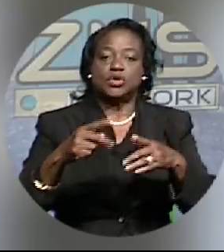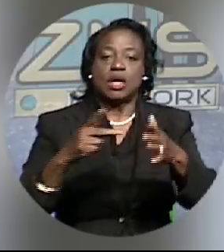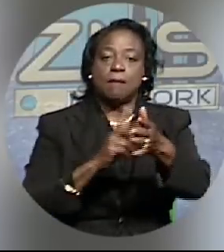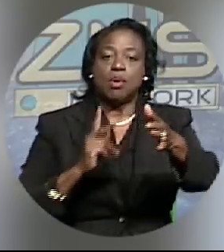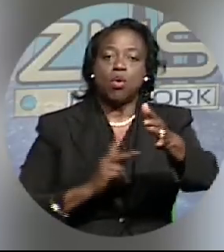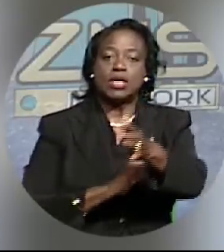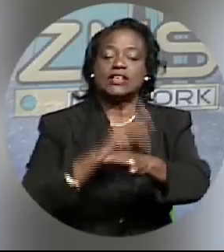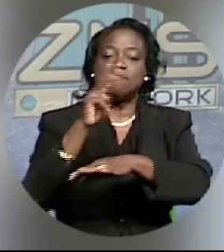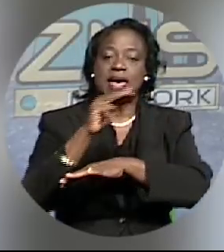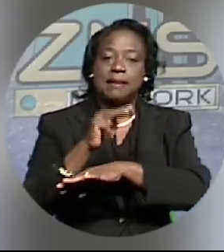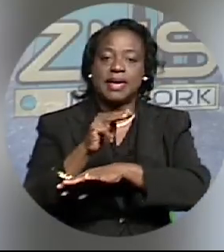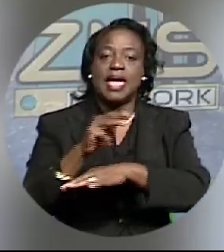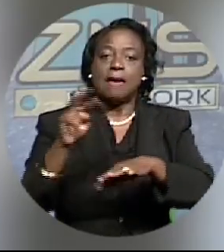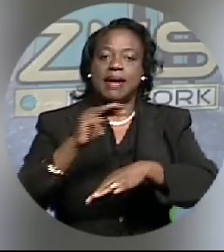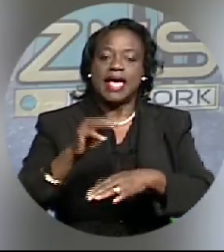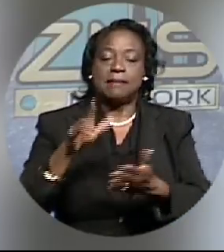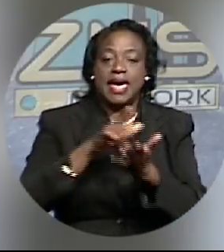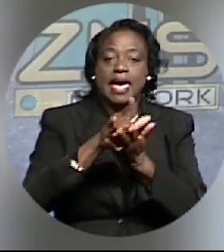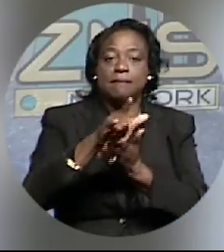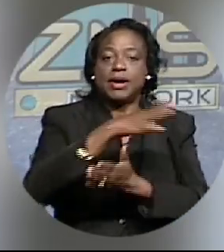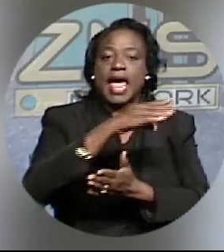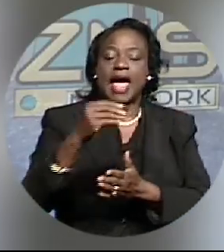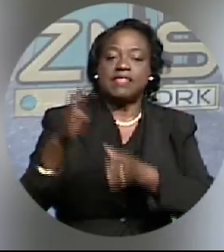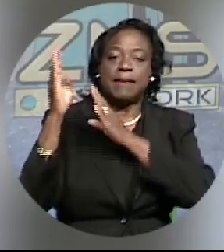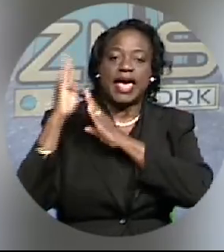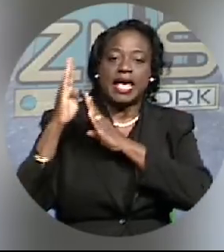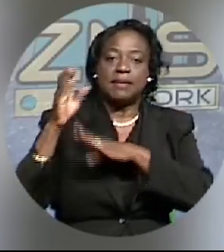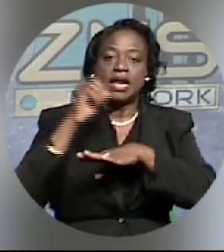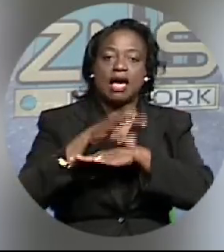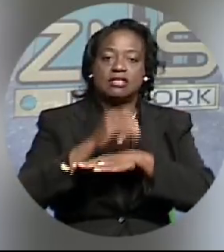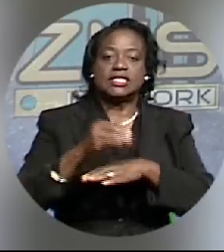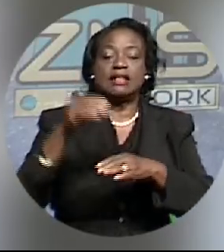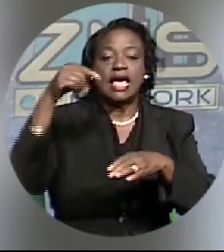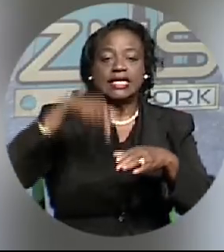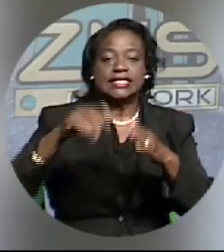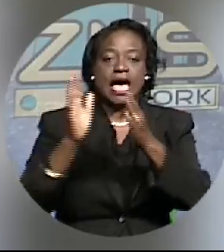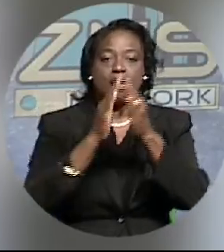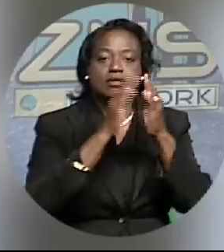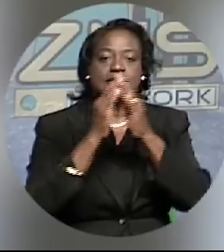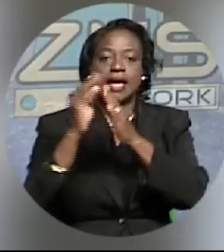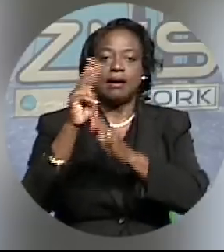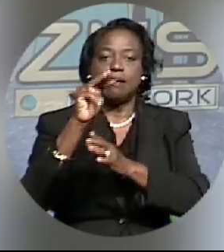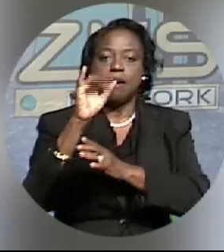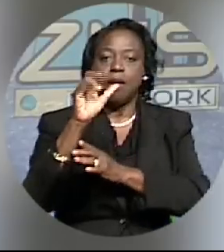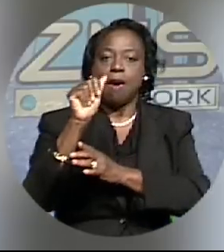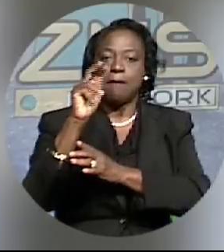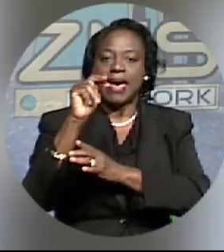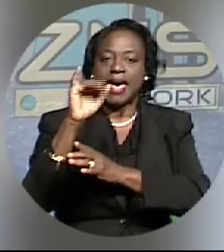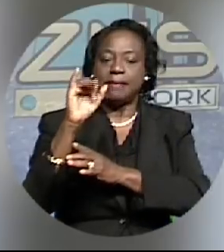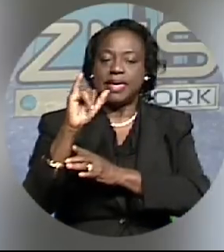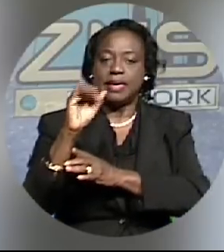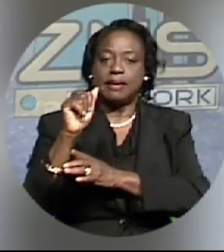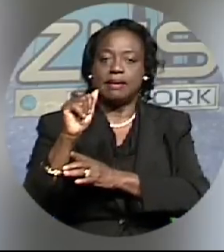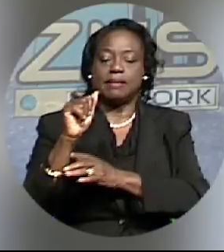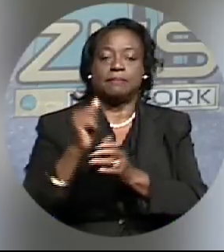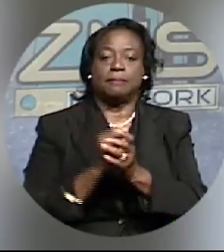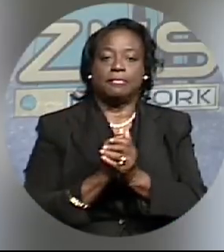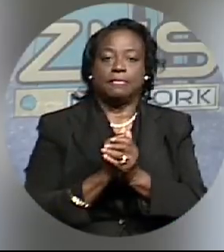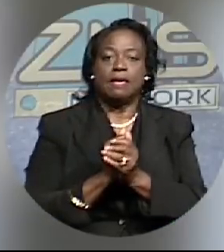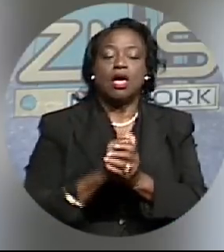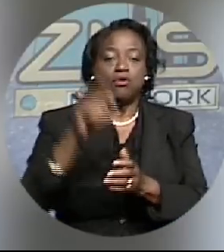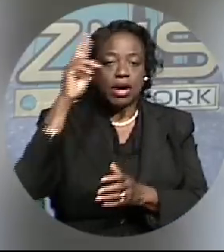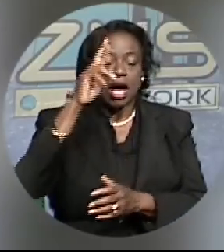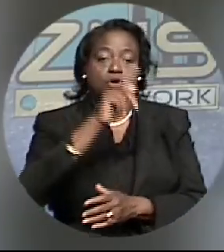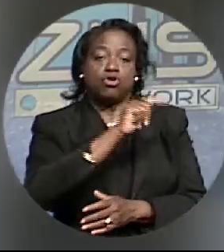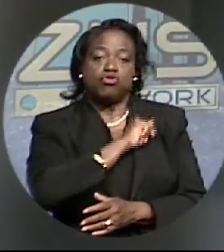Miami International Airport, as well as the Bahamian Consulate in downtown Miami. Consul General for the Bahamas in Miami,